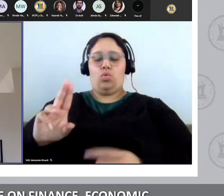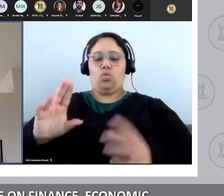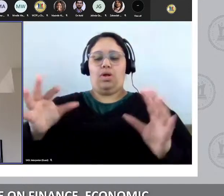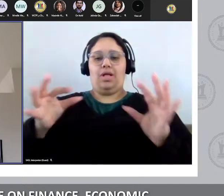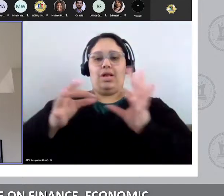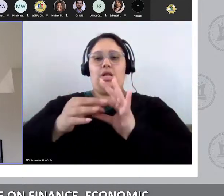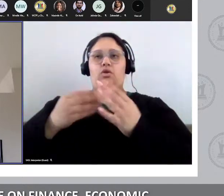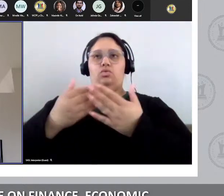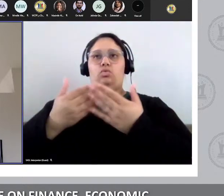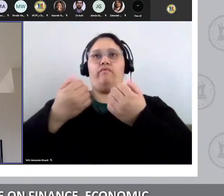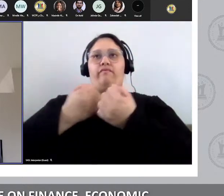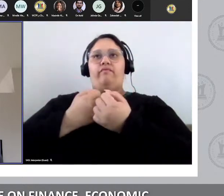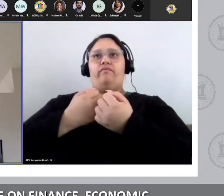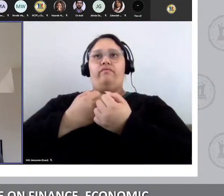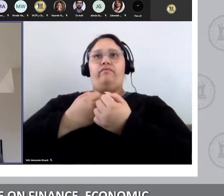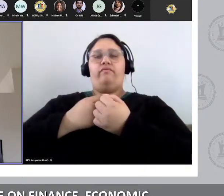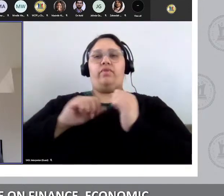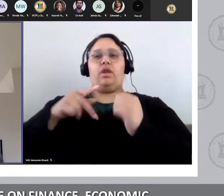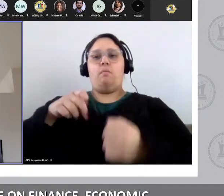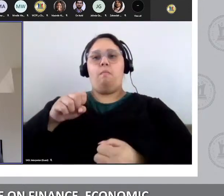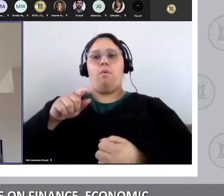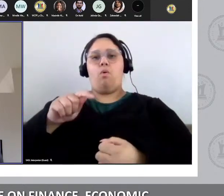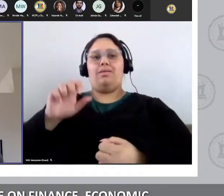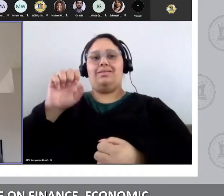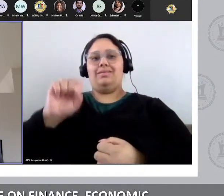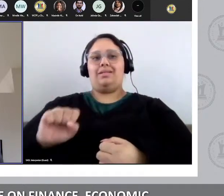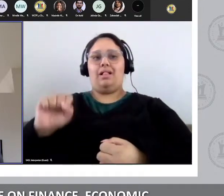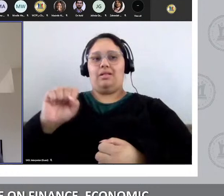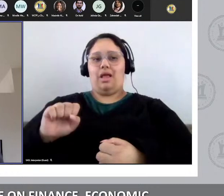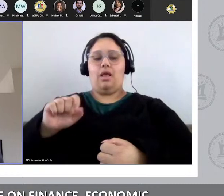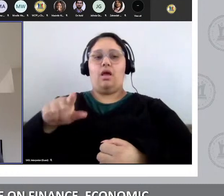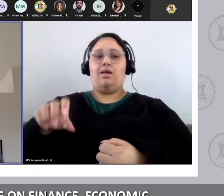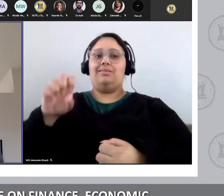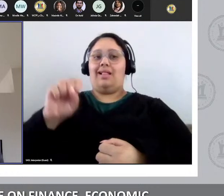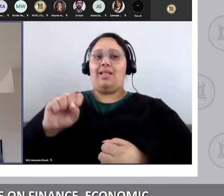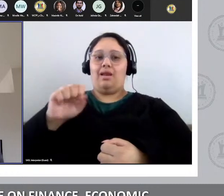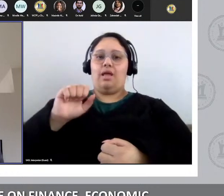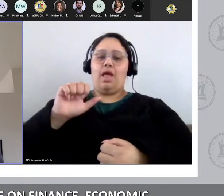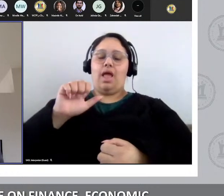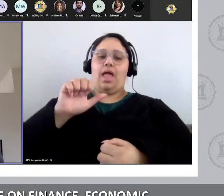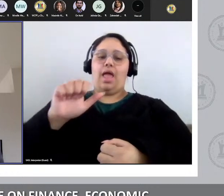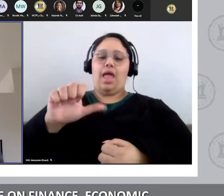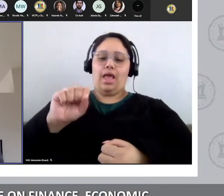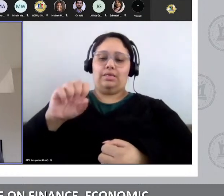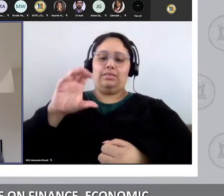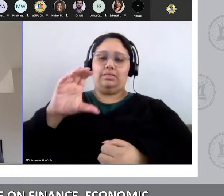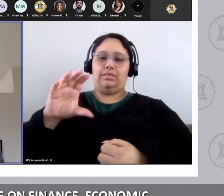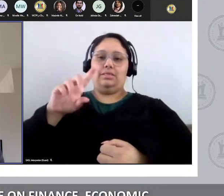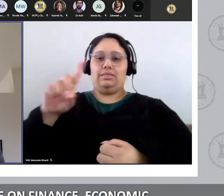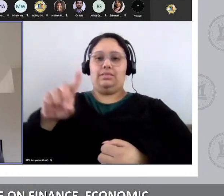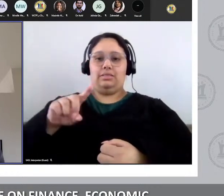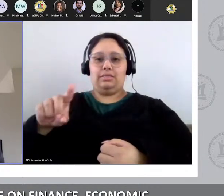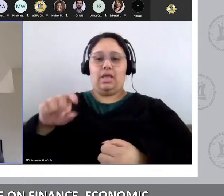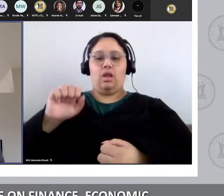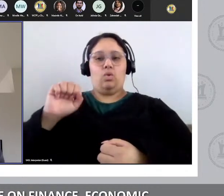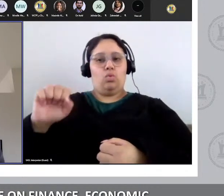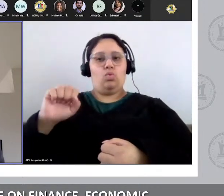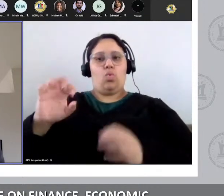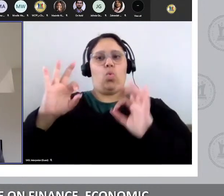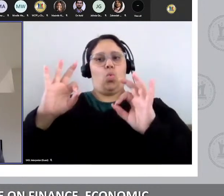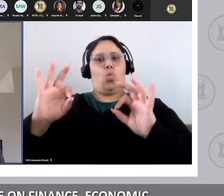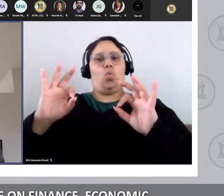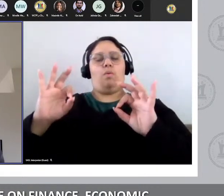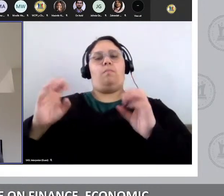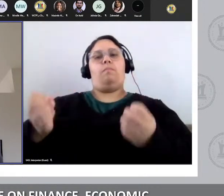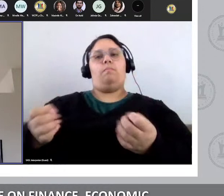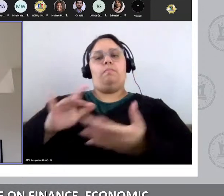to Freeport-Saldanha, it places Saldanha SEZ in a good position to provide